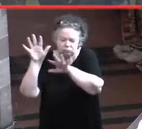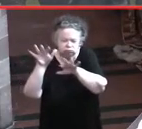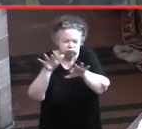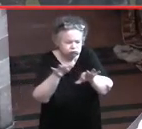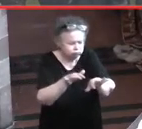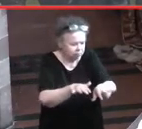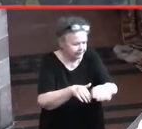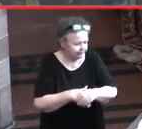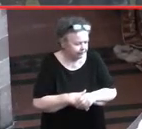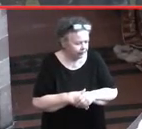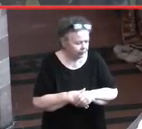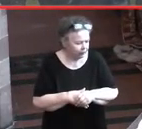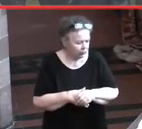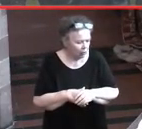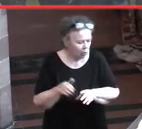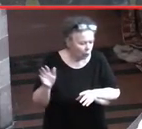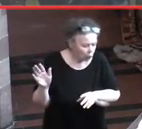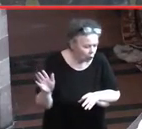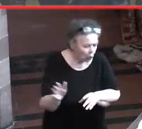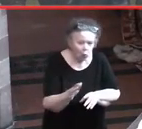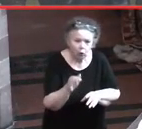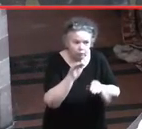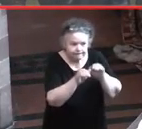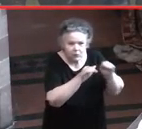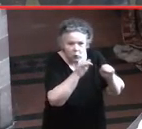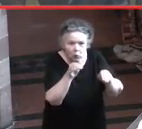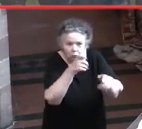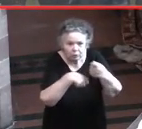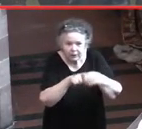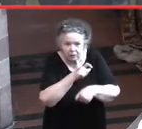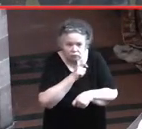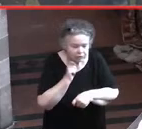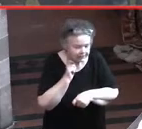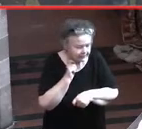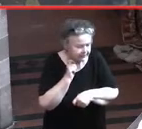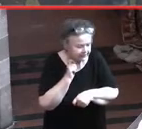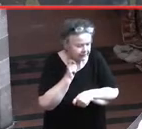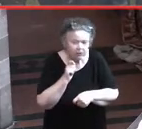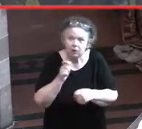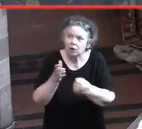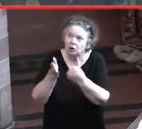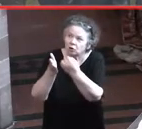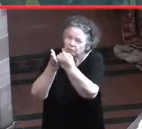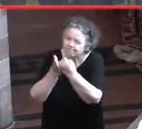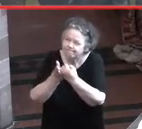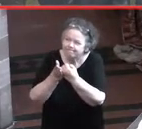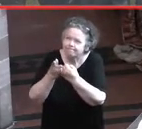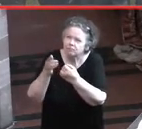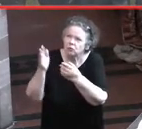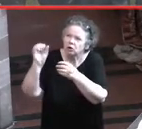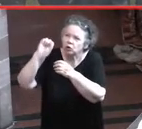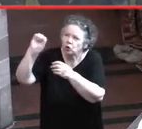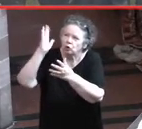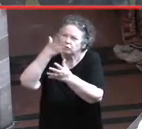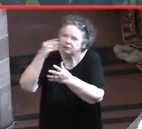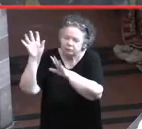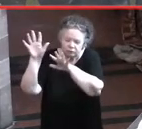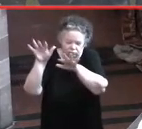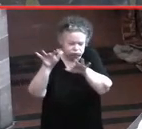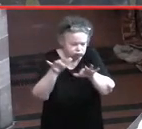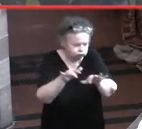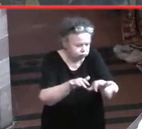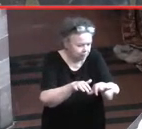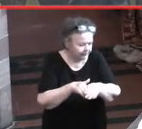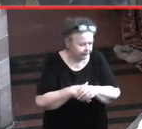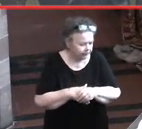Spirit. On all whom you have called to be ordained, gracious God, pour out your